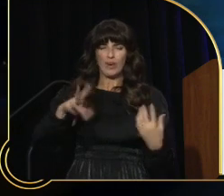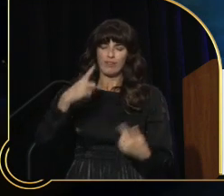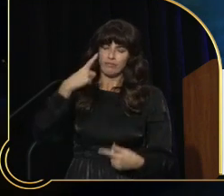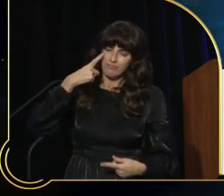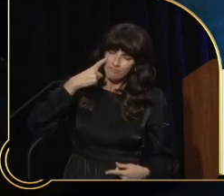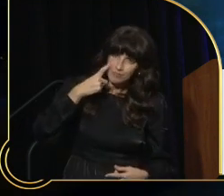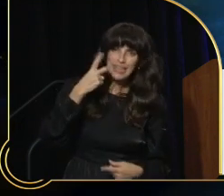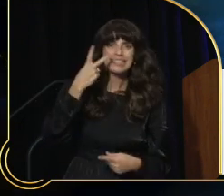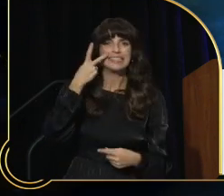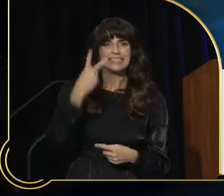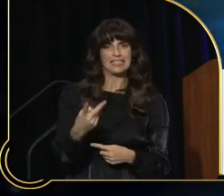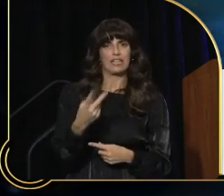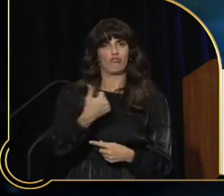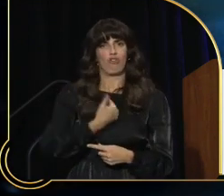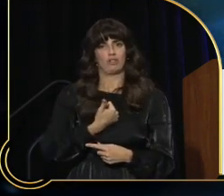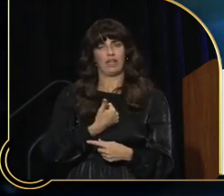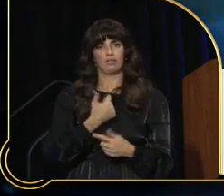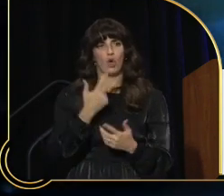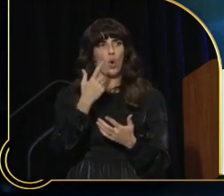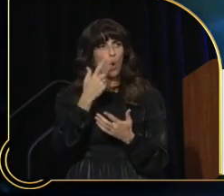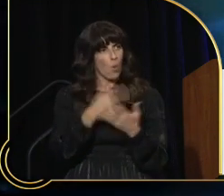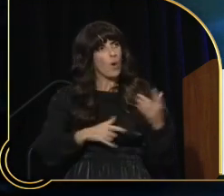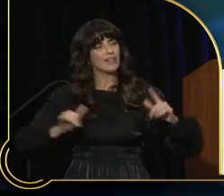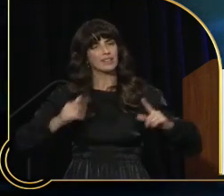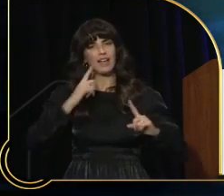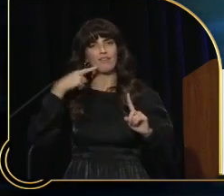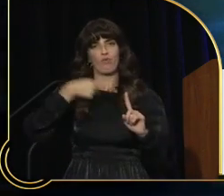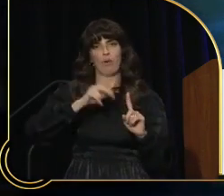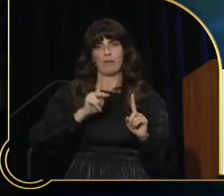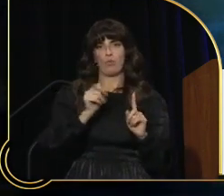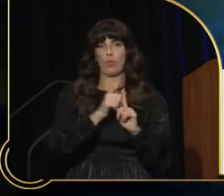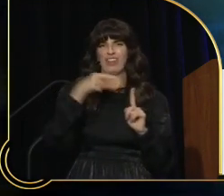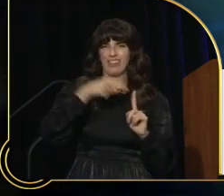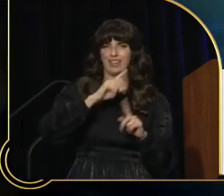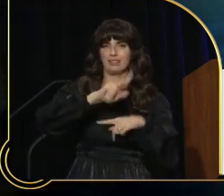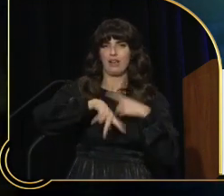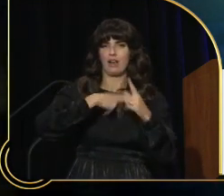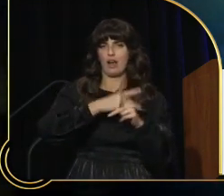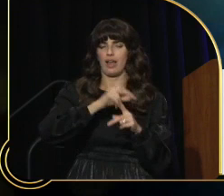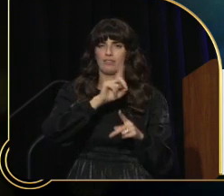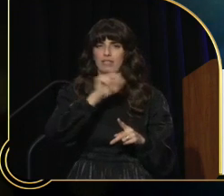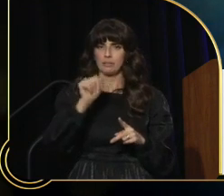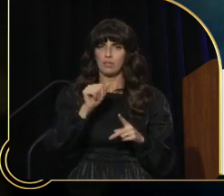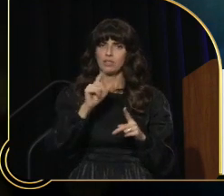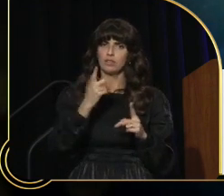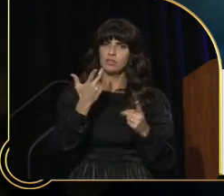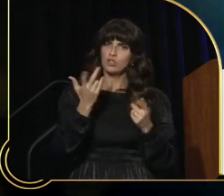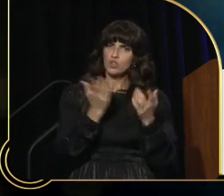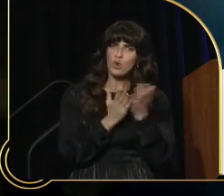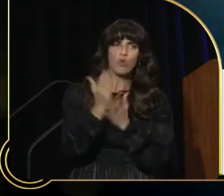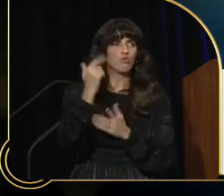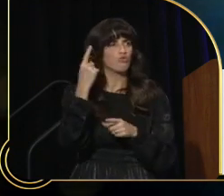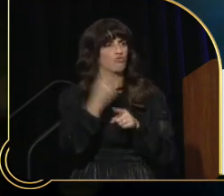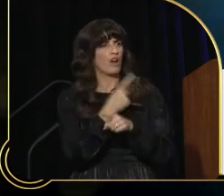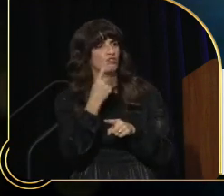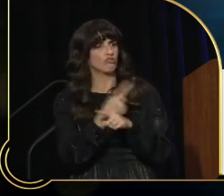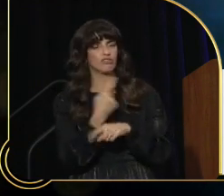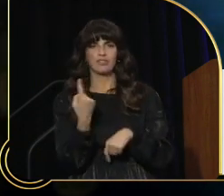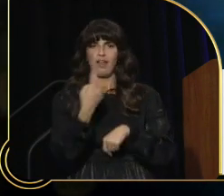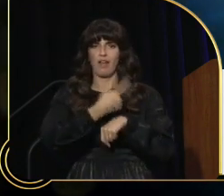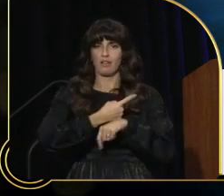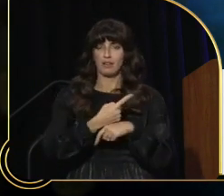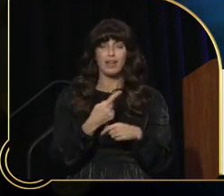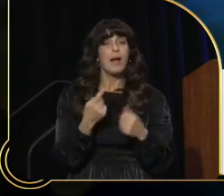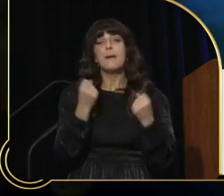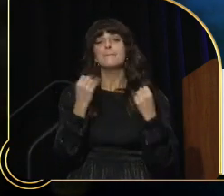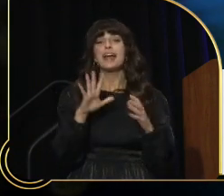like for individuals with these disabilities to go through an ordinary day. Challenges that are just run-of-the-mill for the rest